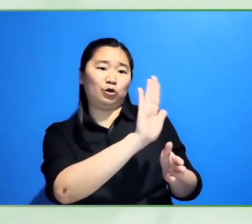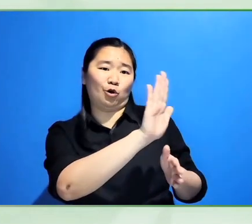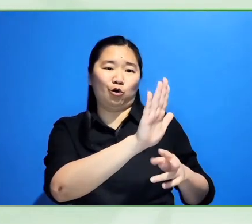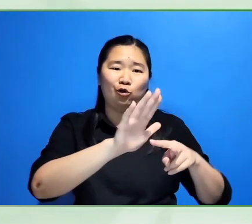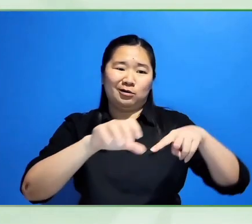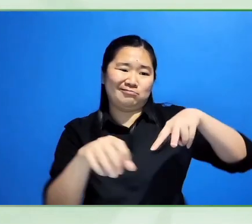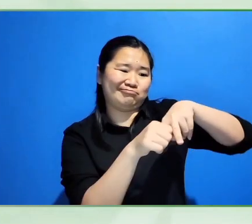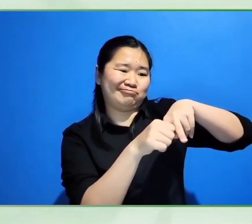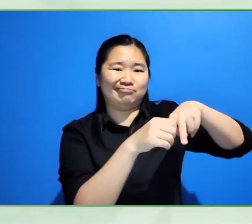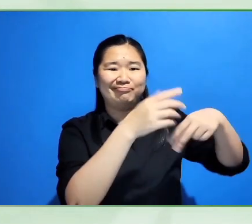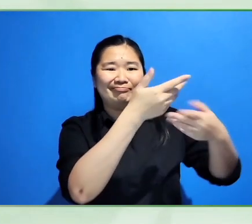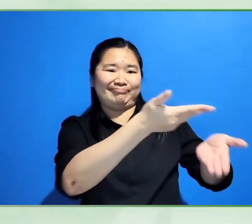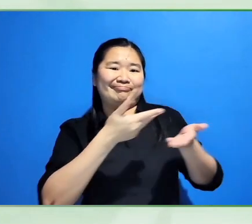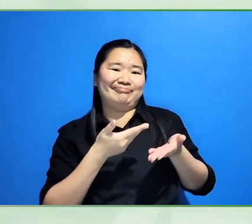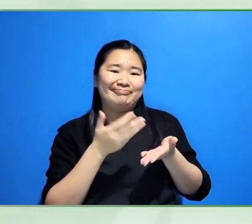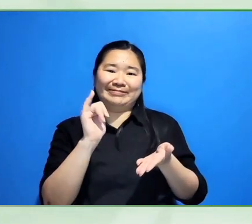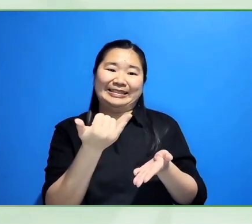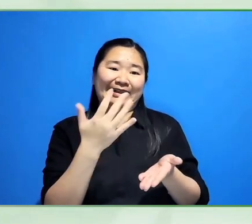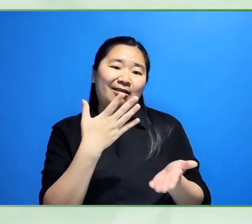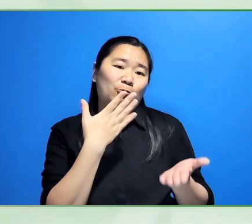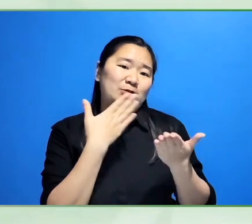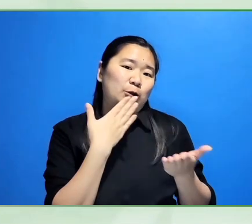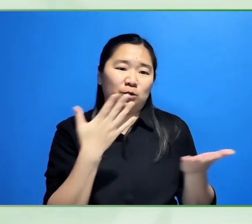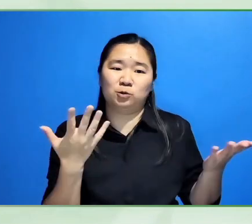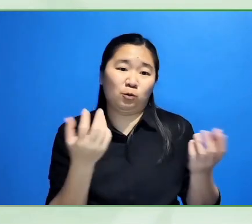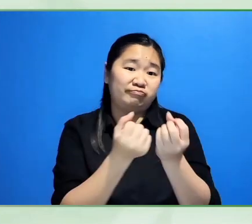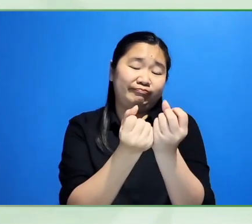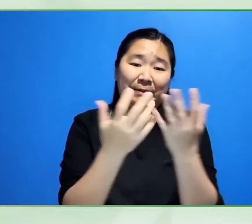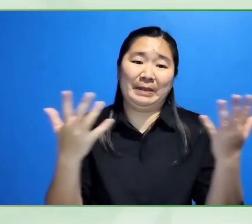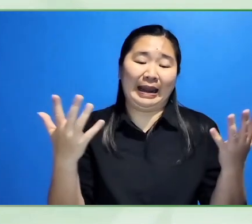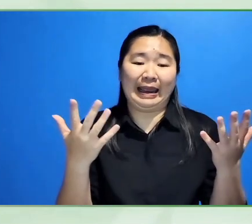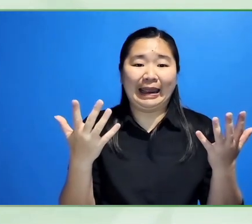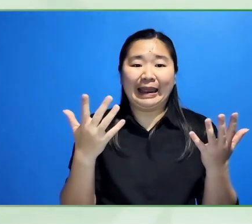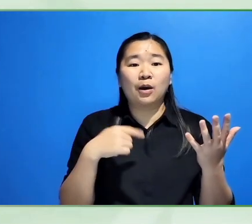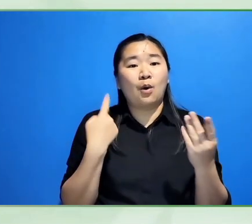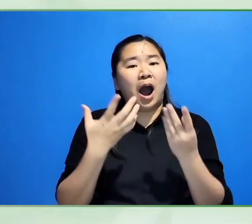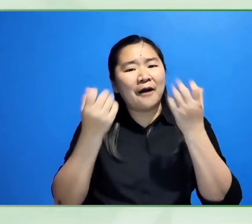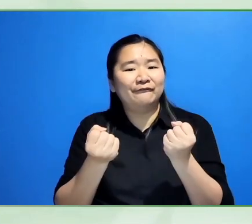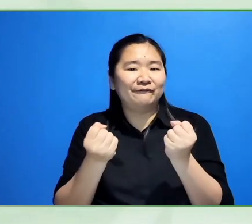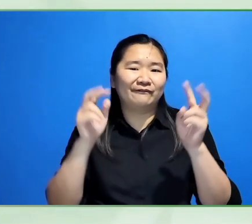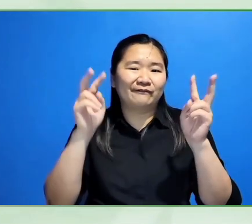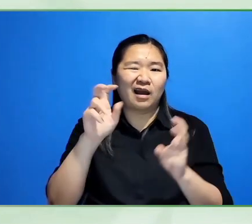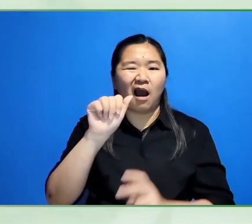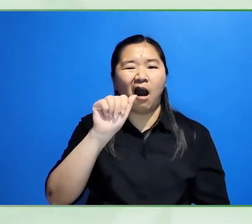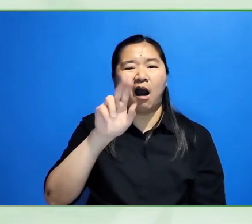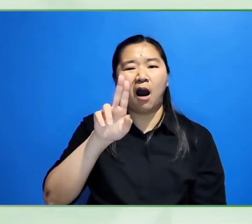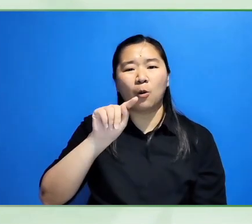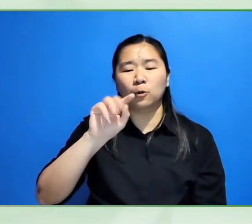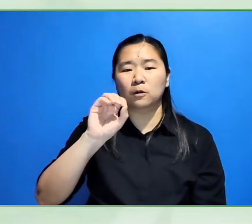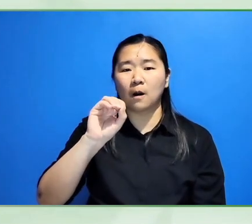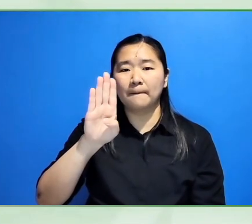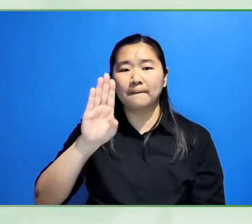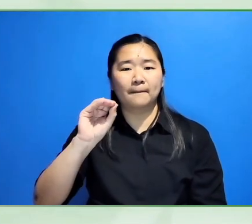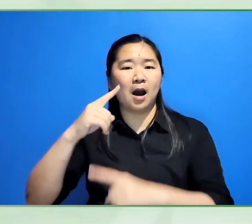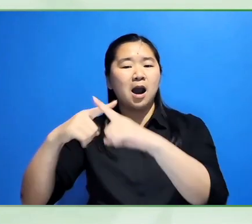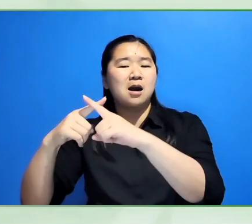one person and donated to an organization like ours, it is deemed unusable, and clinics actively tell